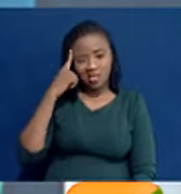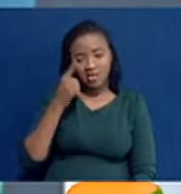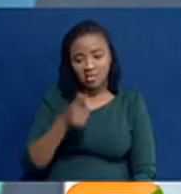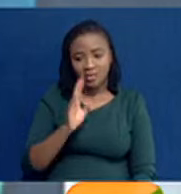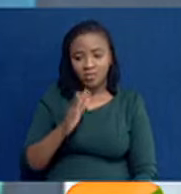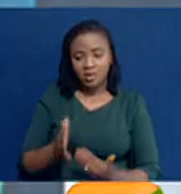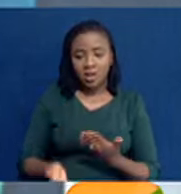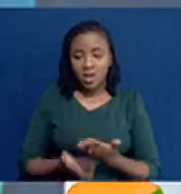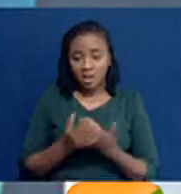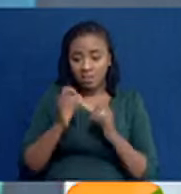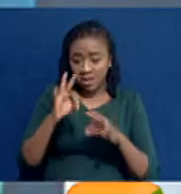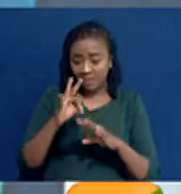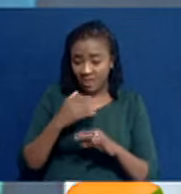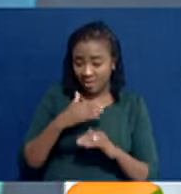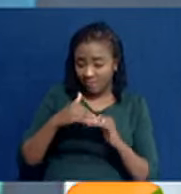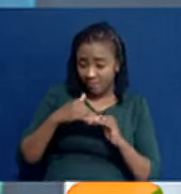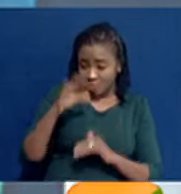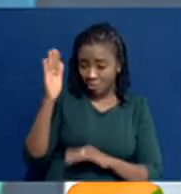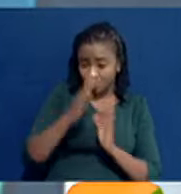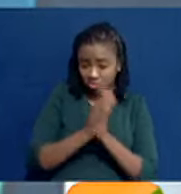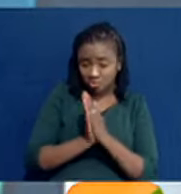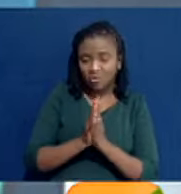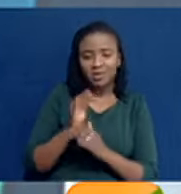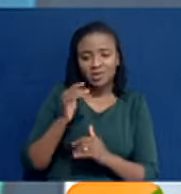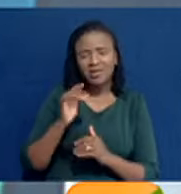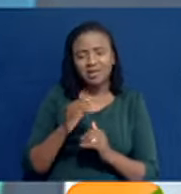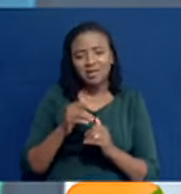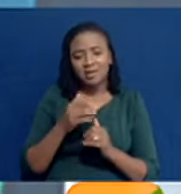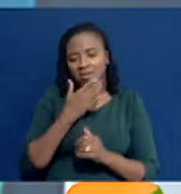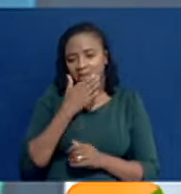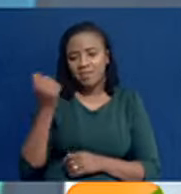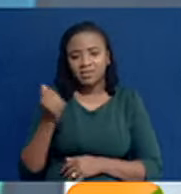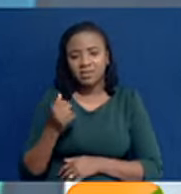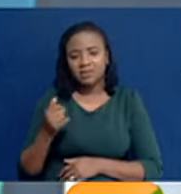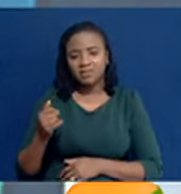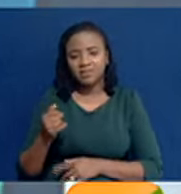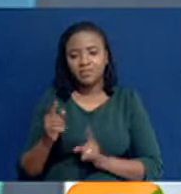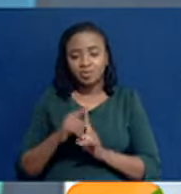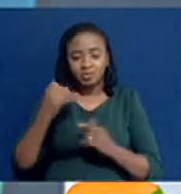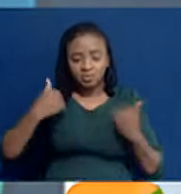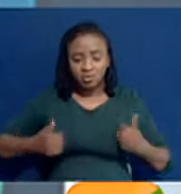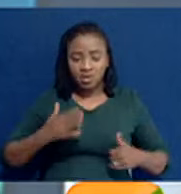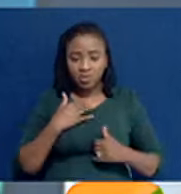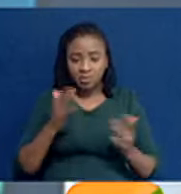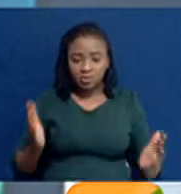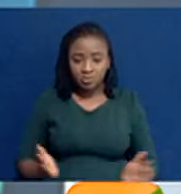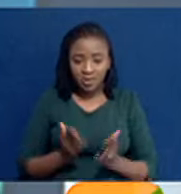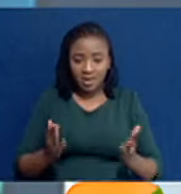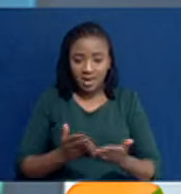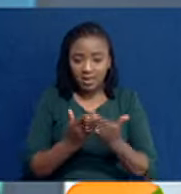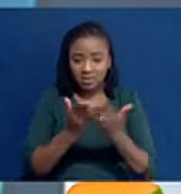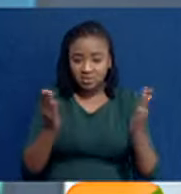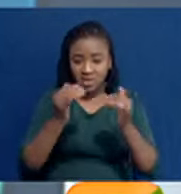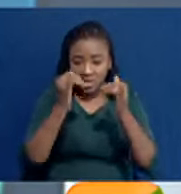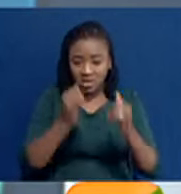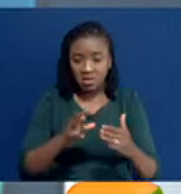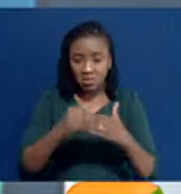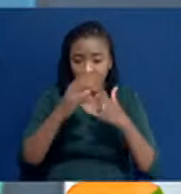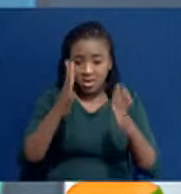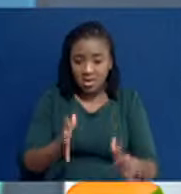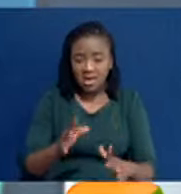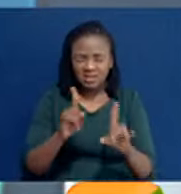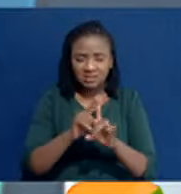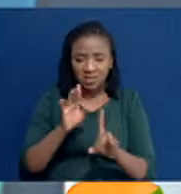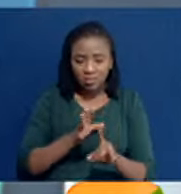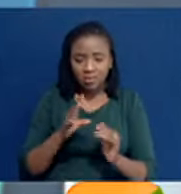the better. And I hope, I want to encourage really the new leadership, the women leadership.